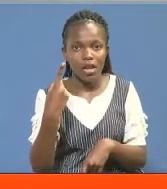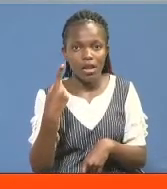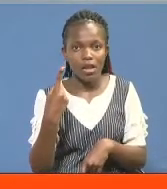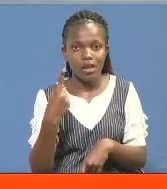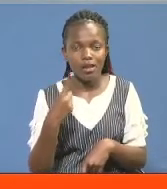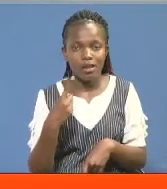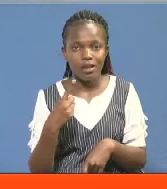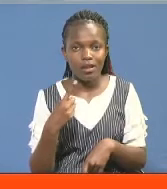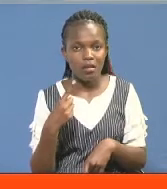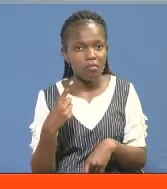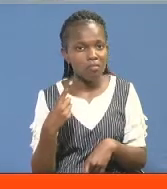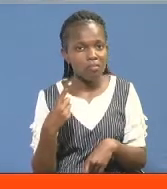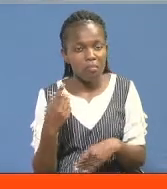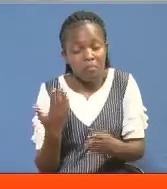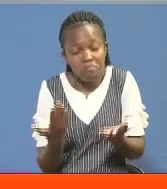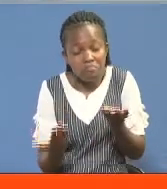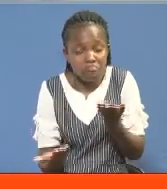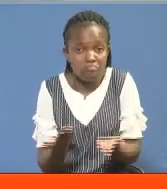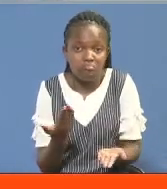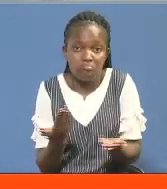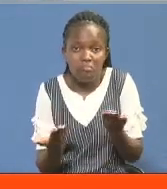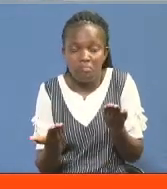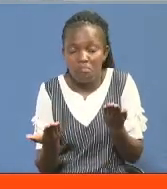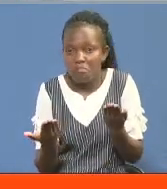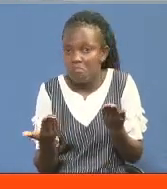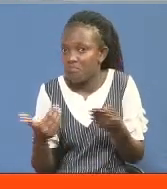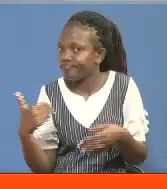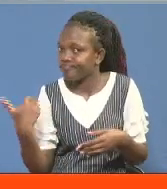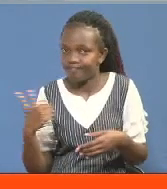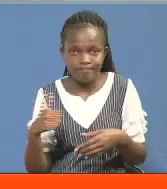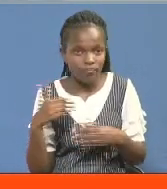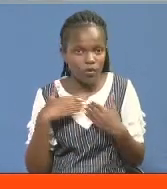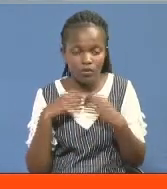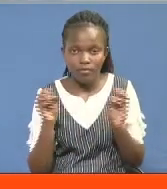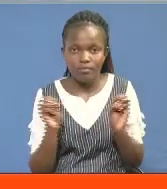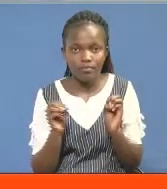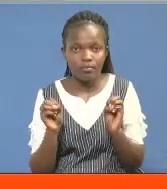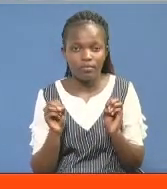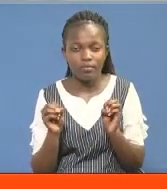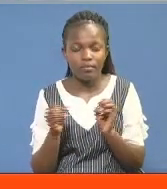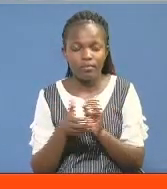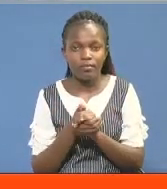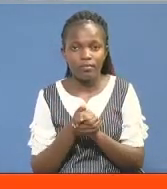Without a doubt, yes. Because number one, these